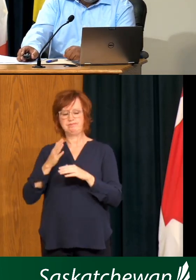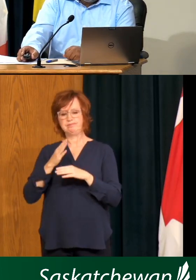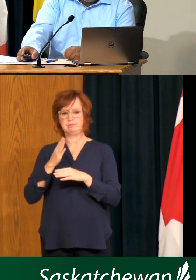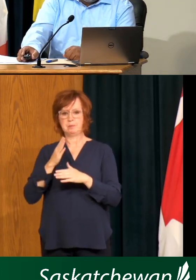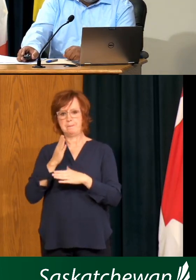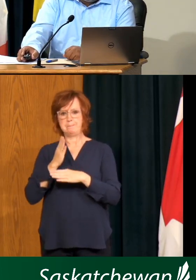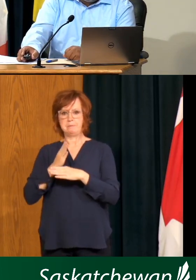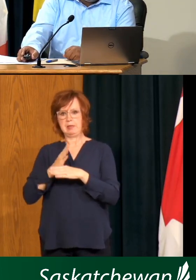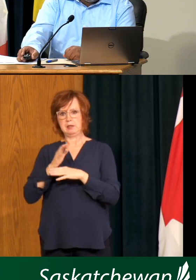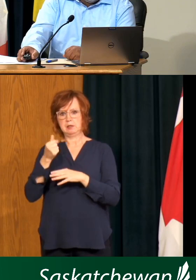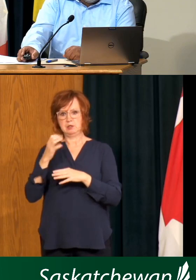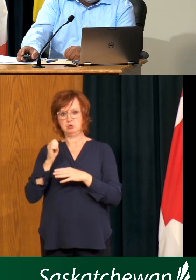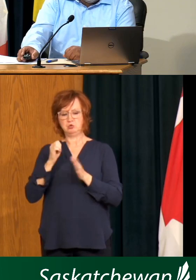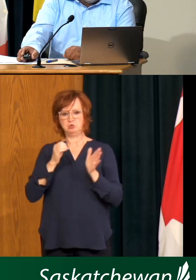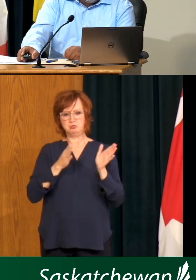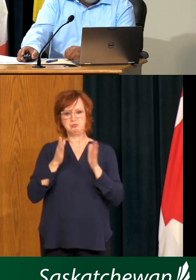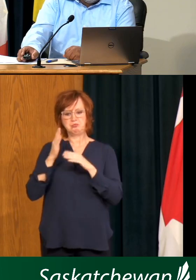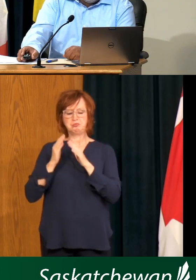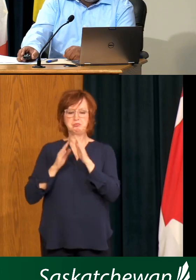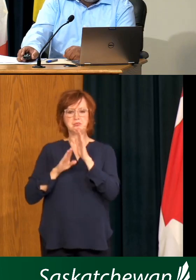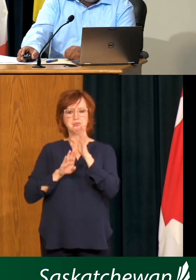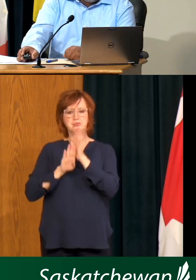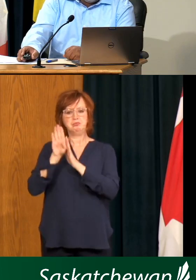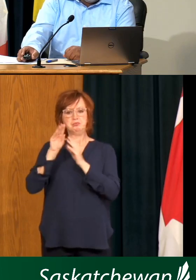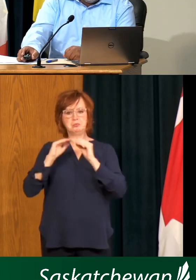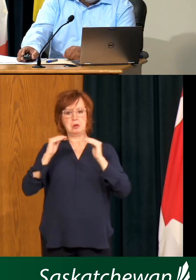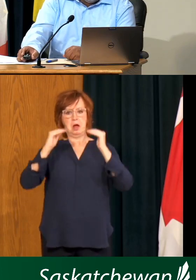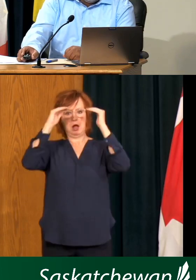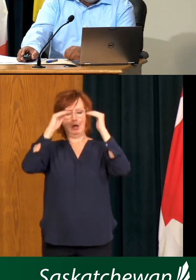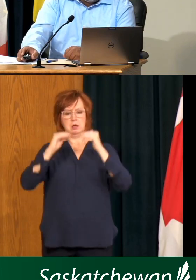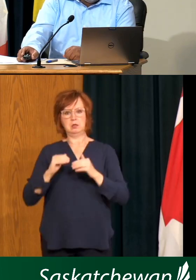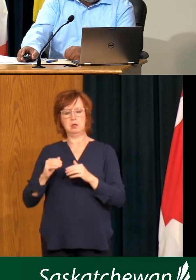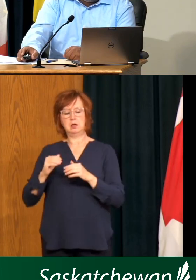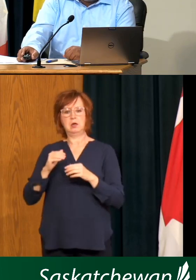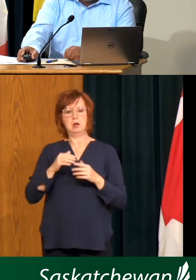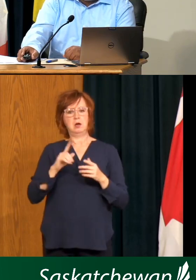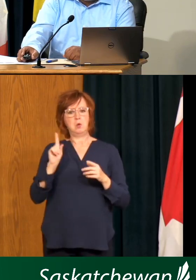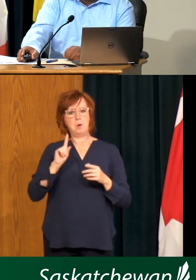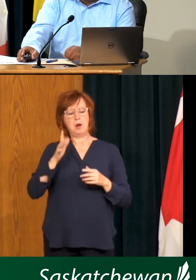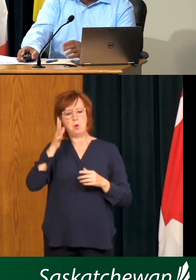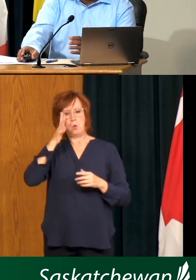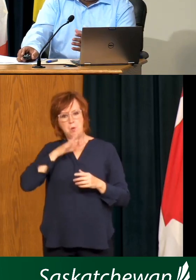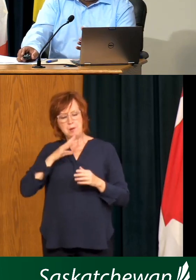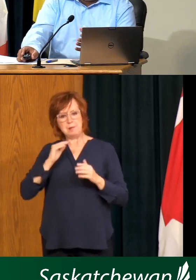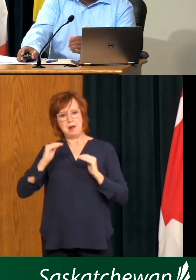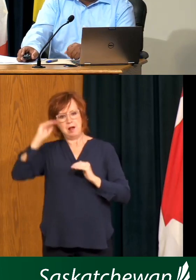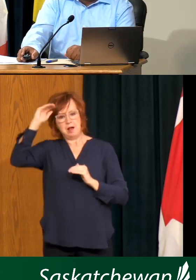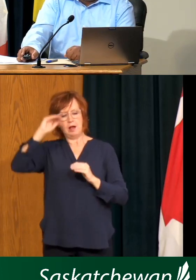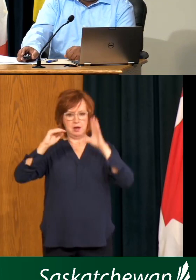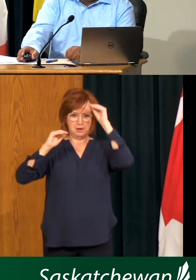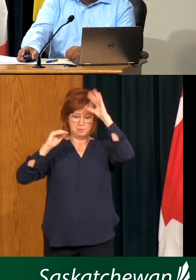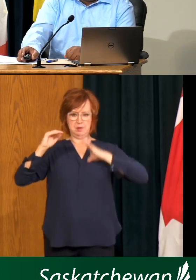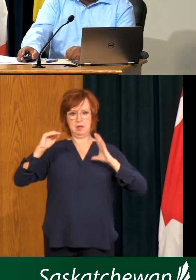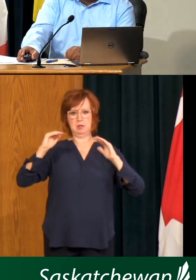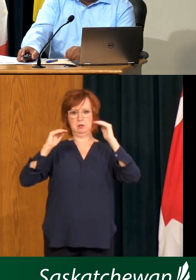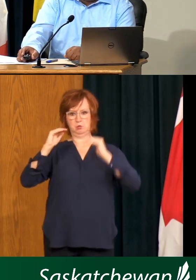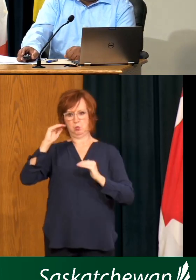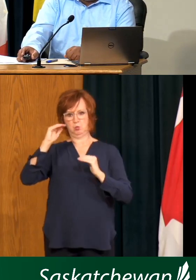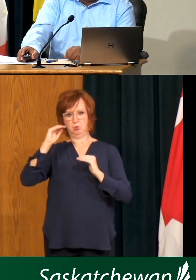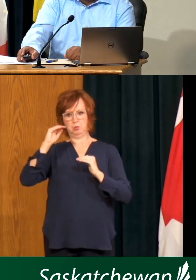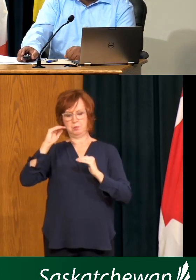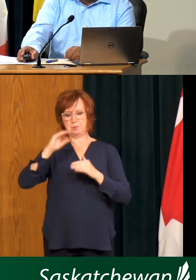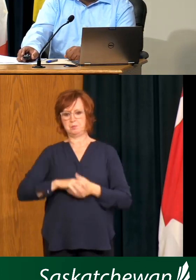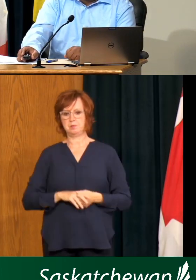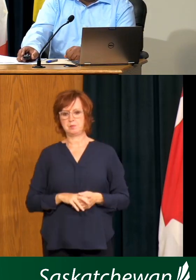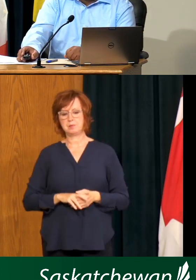adults as well. And we do see that cases seem to be more frequent in women than in men, but of course I'll show later that